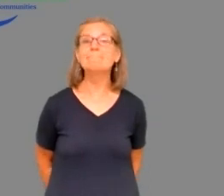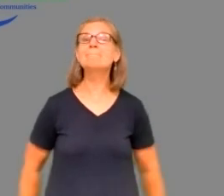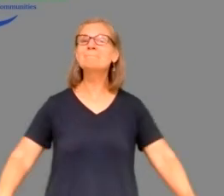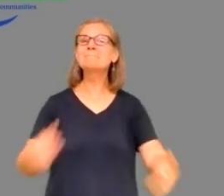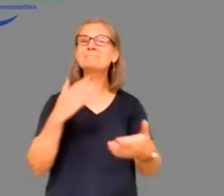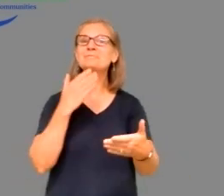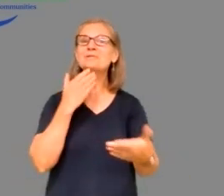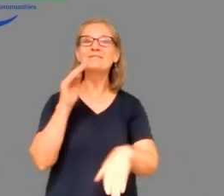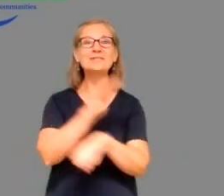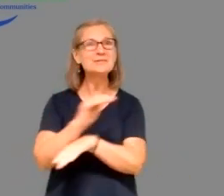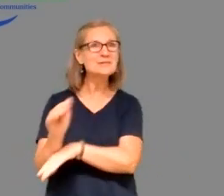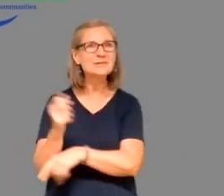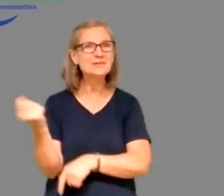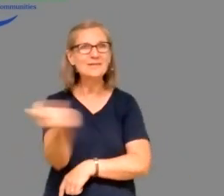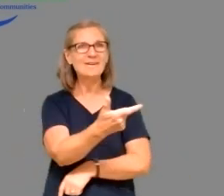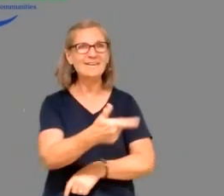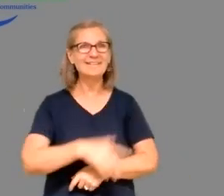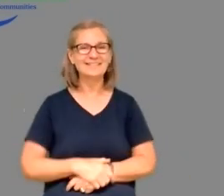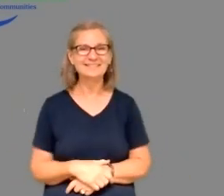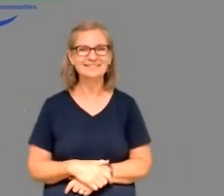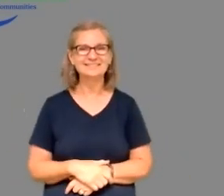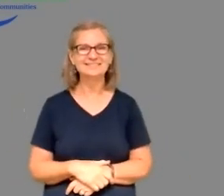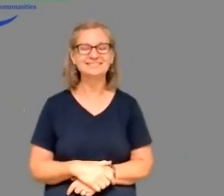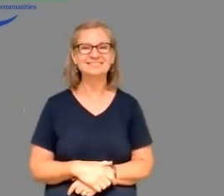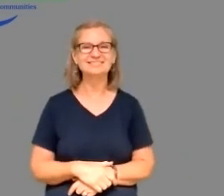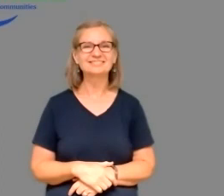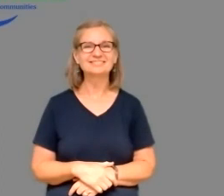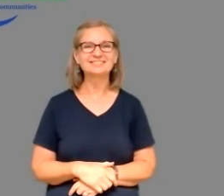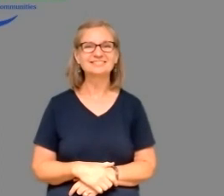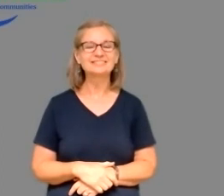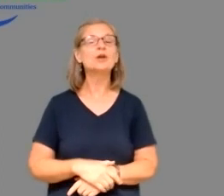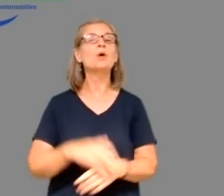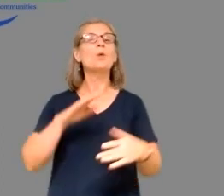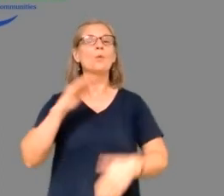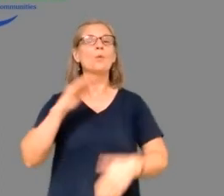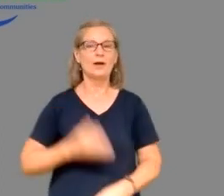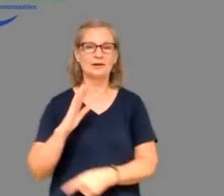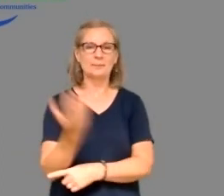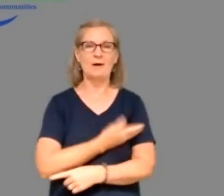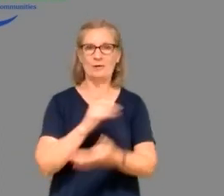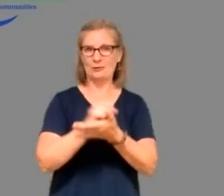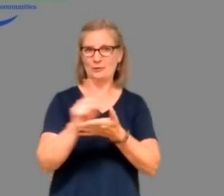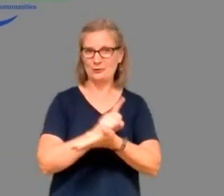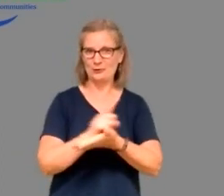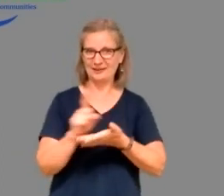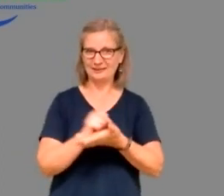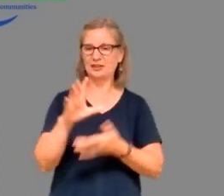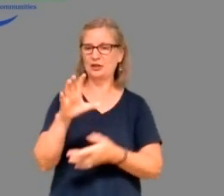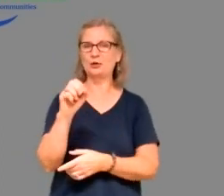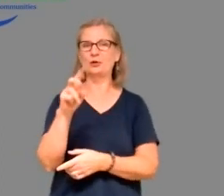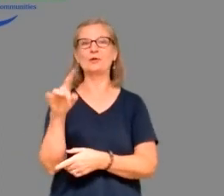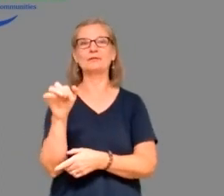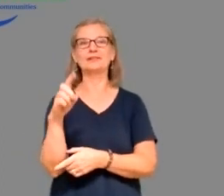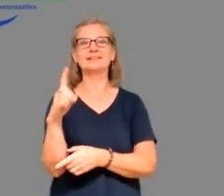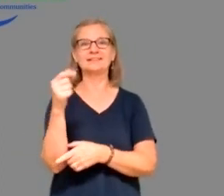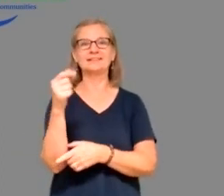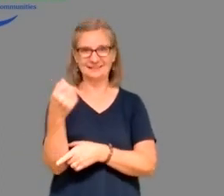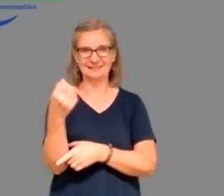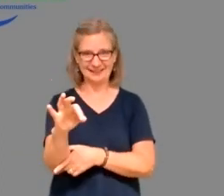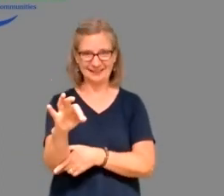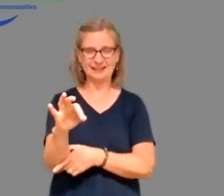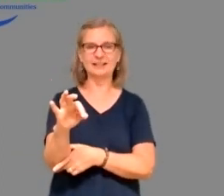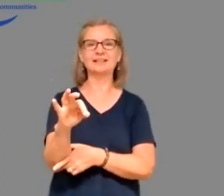Good afternoon, everybody. Welcome to our weekly COVID-19 virtual town hall brought to you by Coos Health and Wellness.